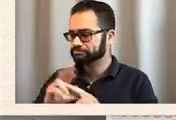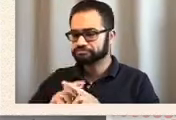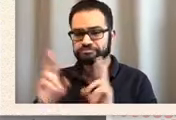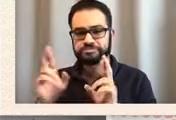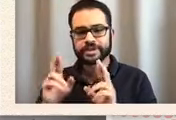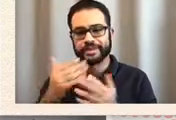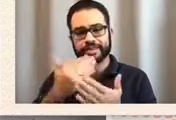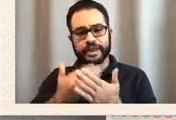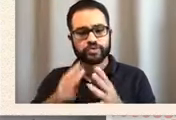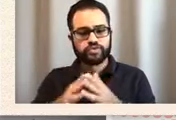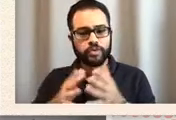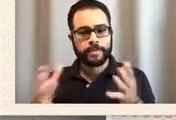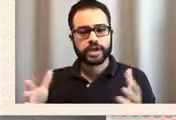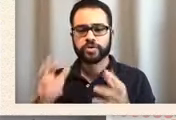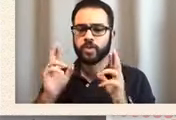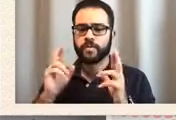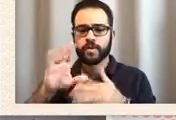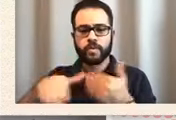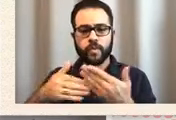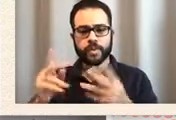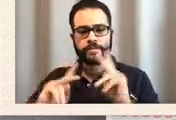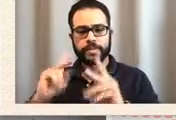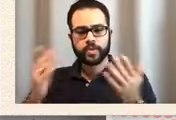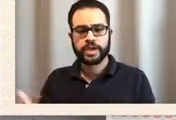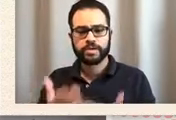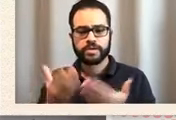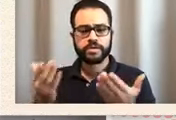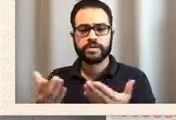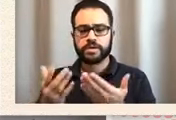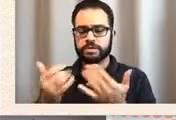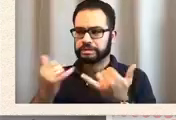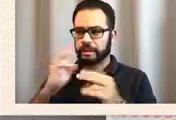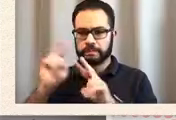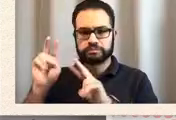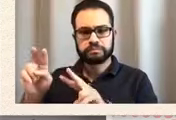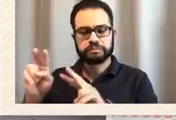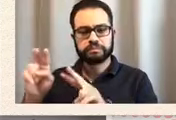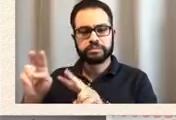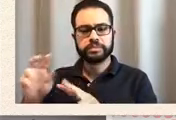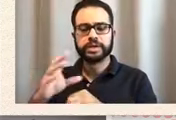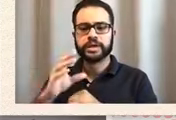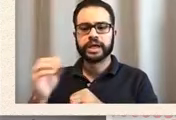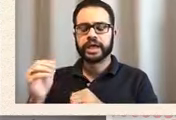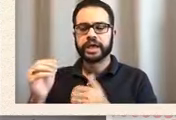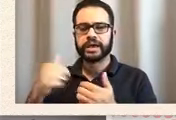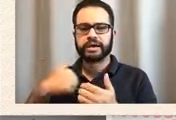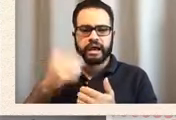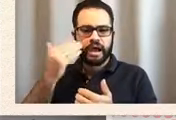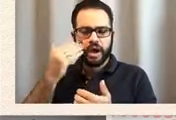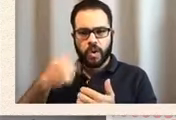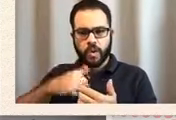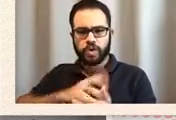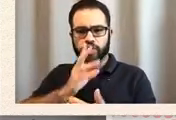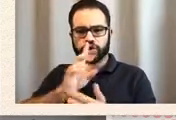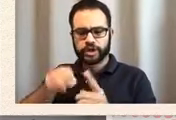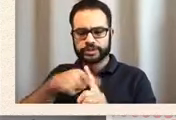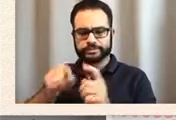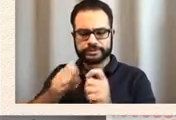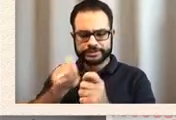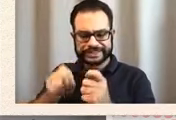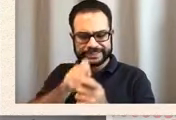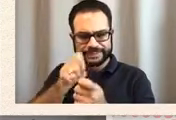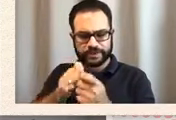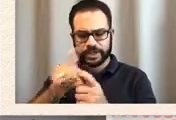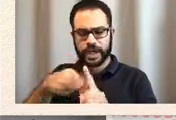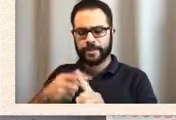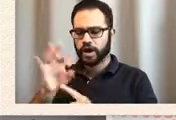much, and hopefully everybody out there is able to watch this. And although we're talking specifically about Florida's Able program, if you're